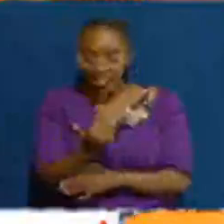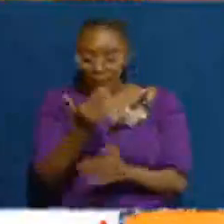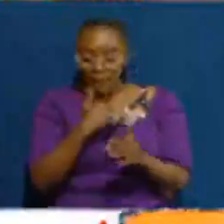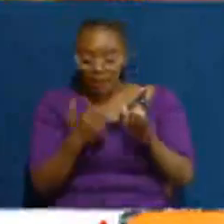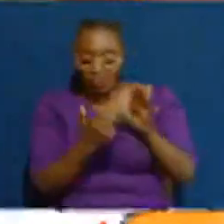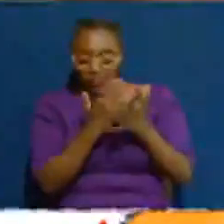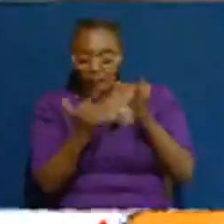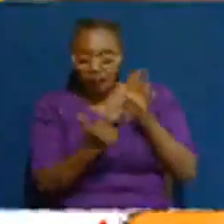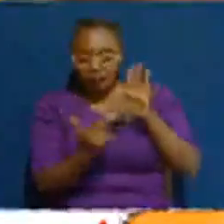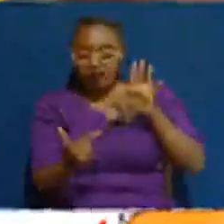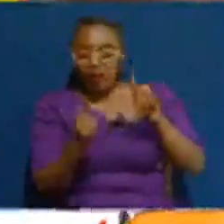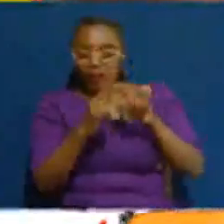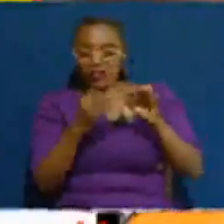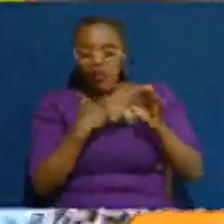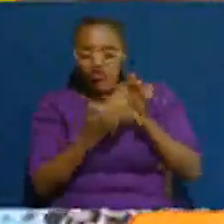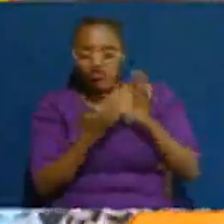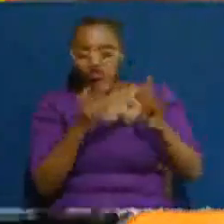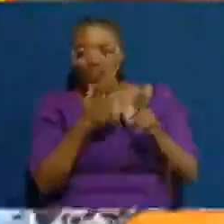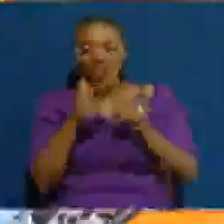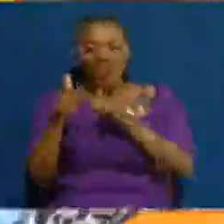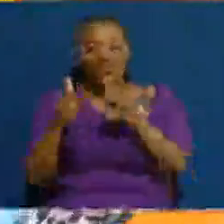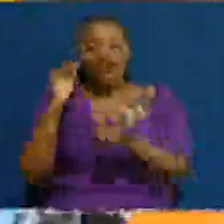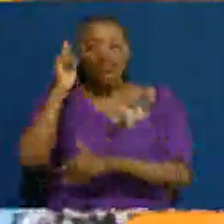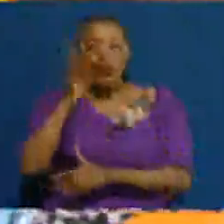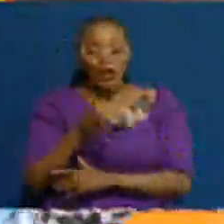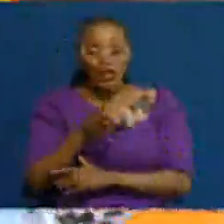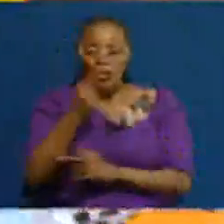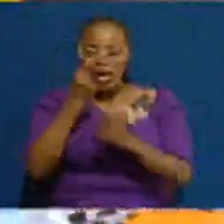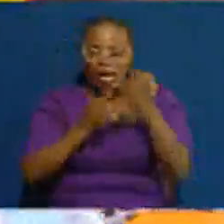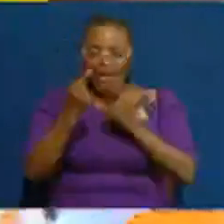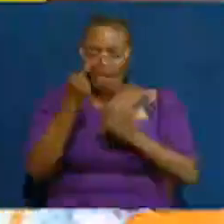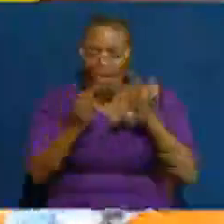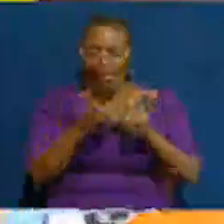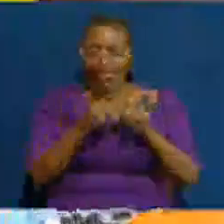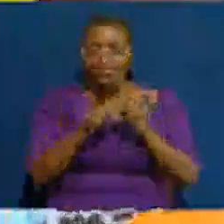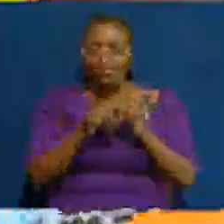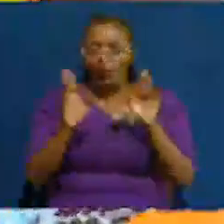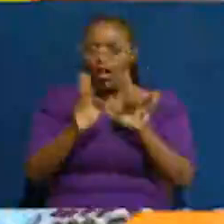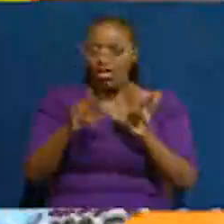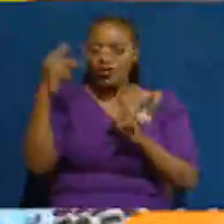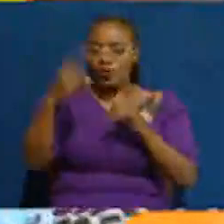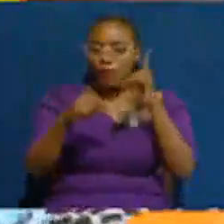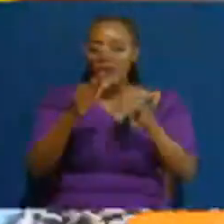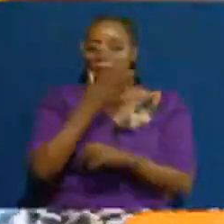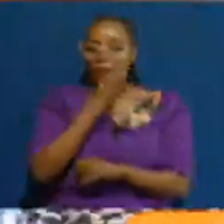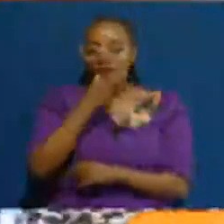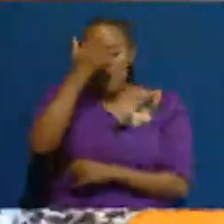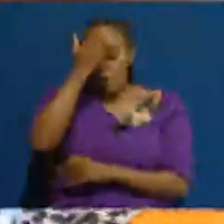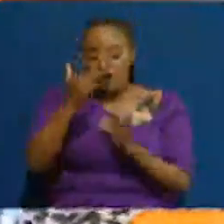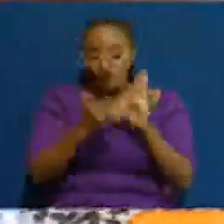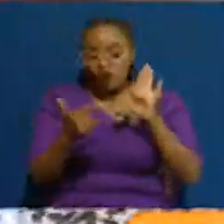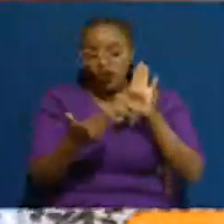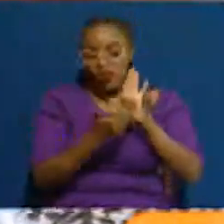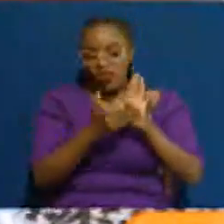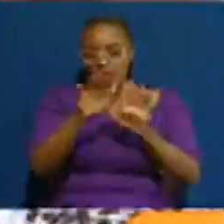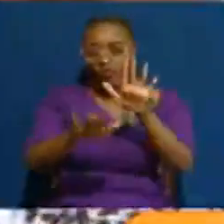mguu. Lakini ukitaka kutoa hiyo miba atakataa. Atalia sana. In fact hata anataka kuchapa baba yake. Kwa sababu hiyo miba iko kwa mguu. Hata